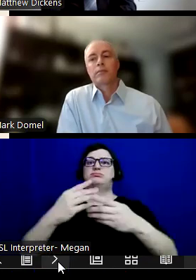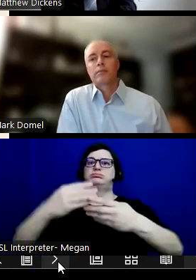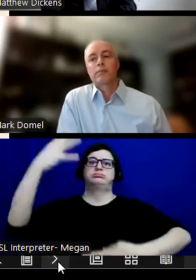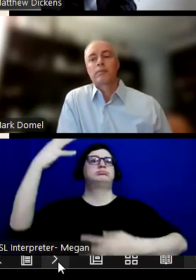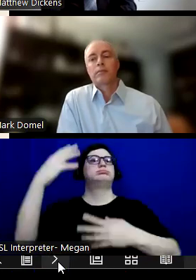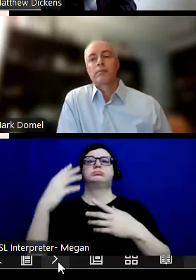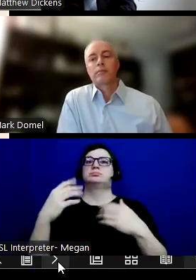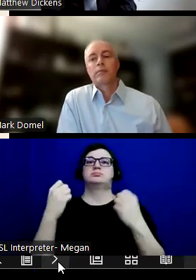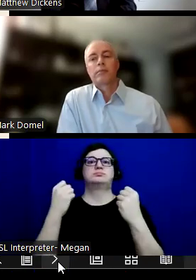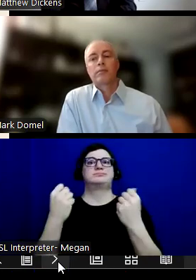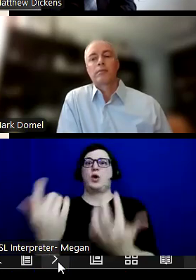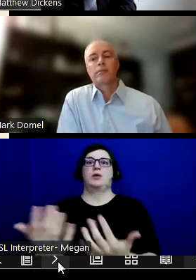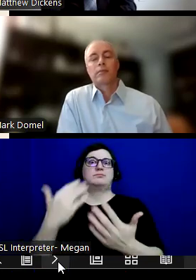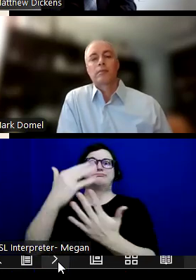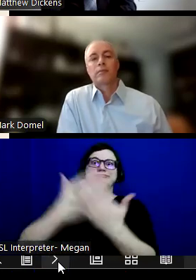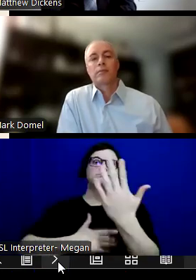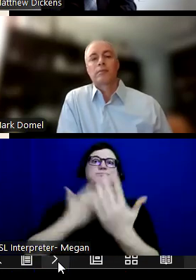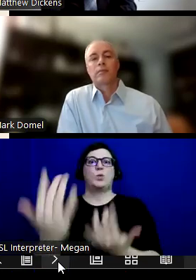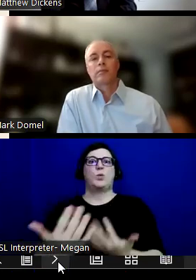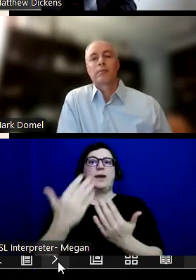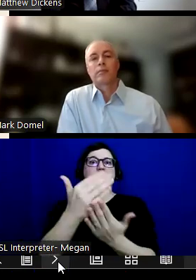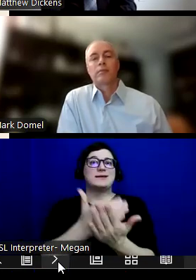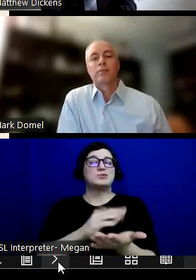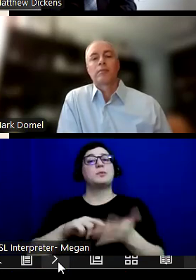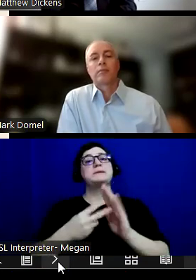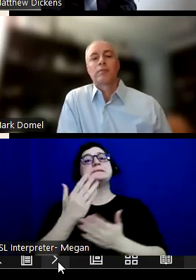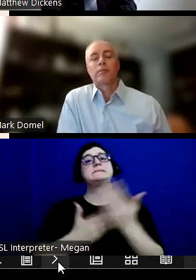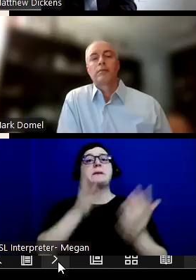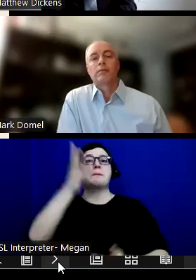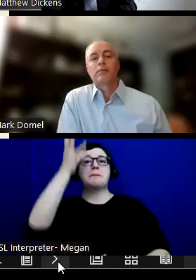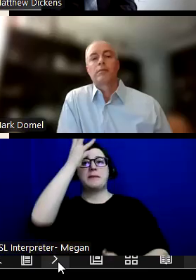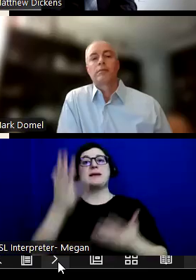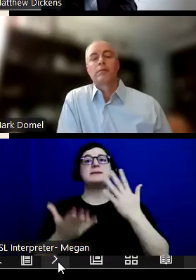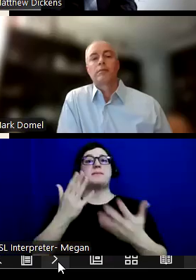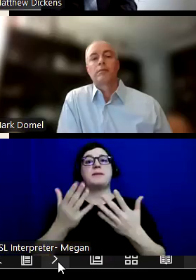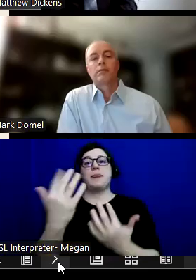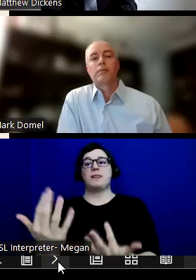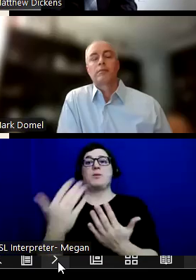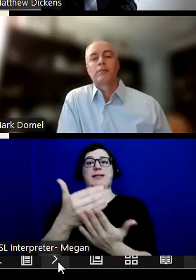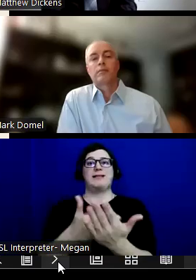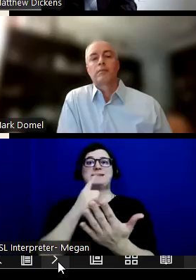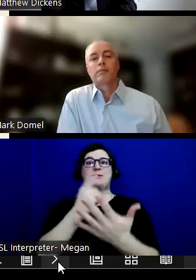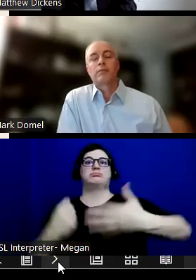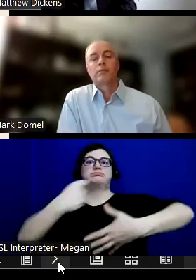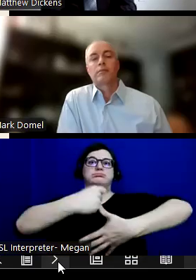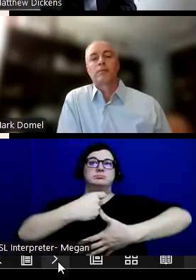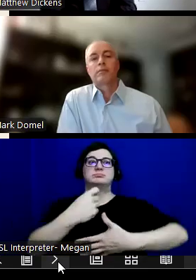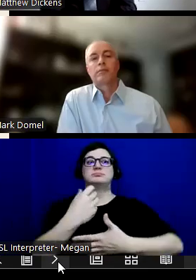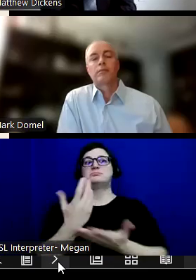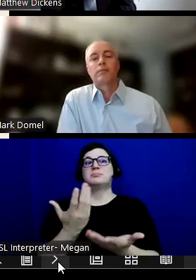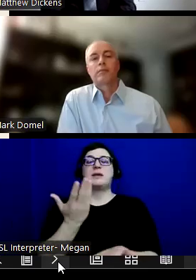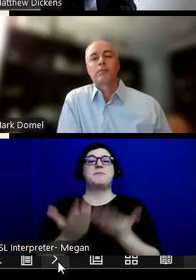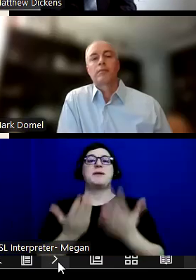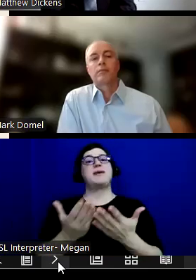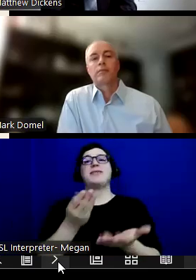means some parents may come off the waitlist during the program year. Their funding may be prorated